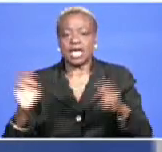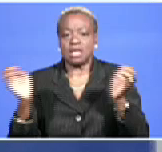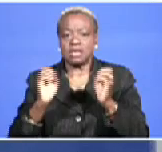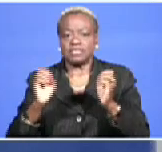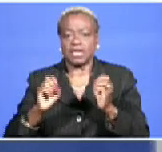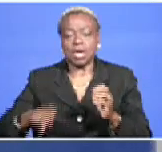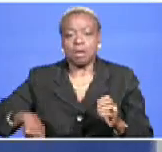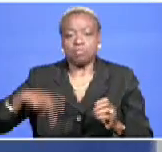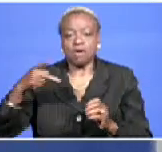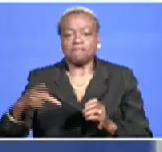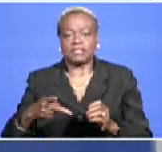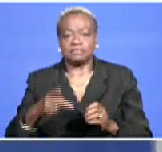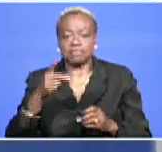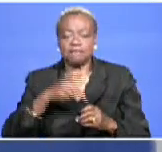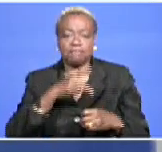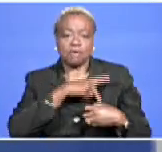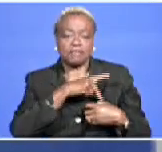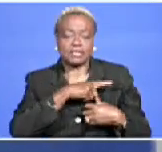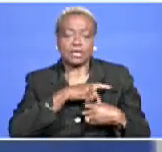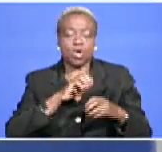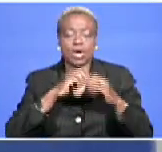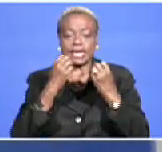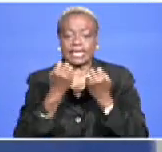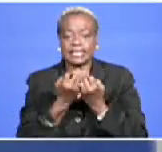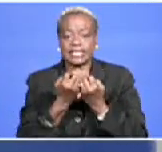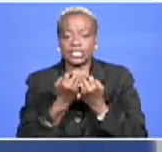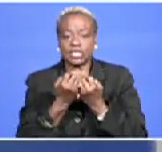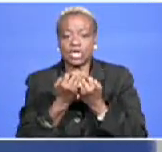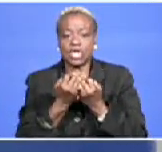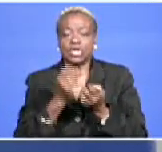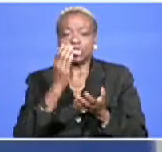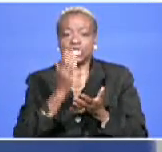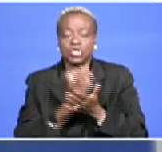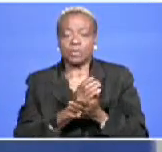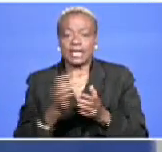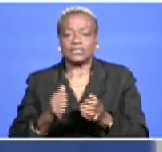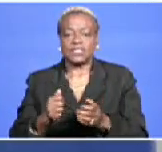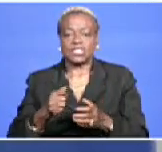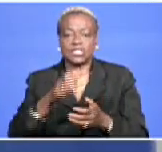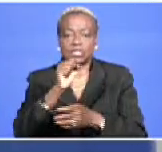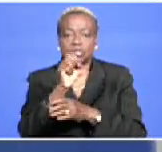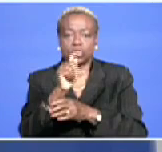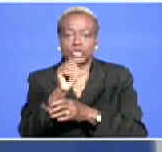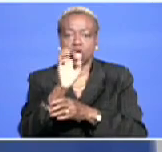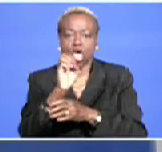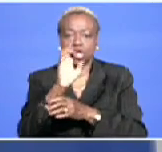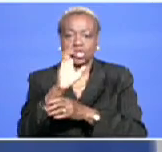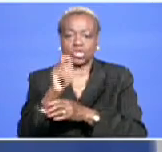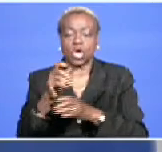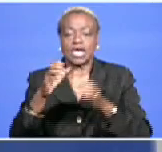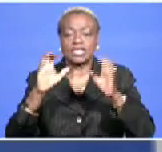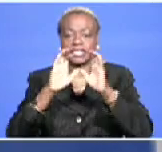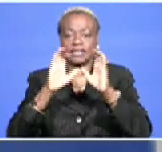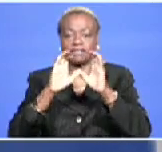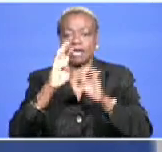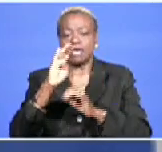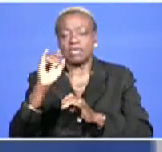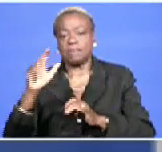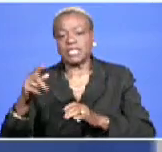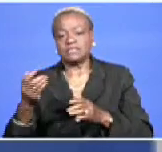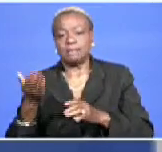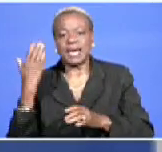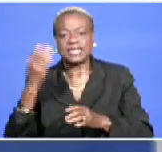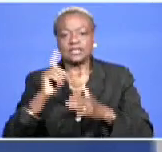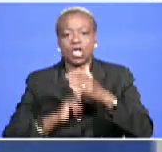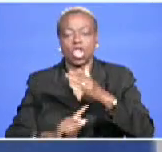the second to secret cease reliance on the stock certificate the bills were passed in the lower house last week Wednesday